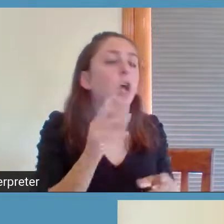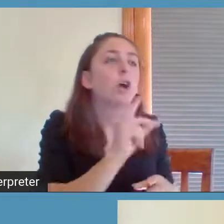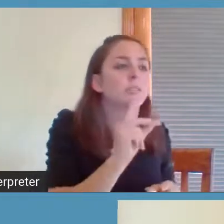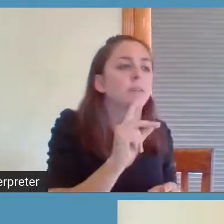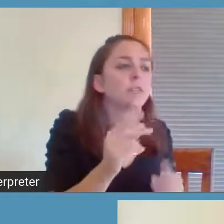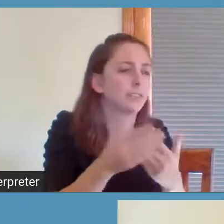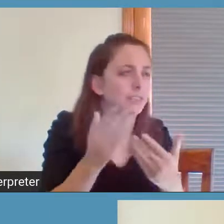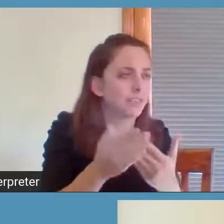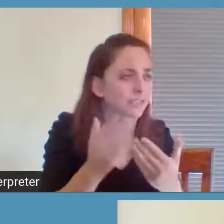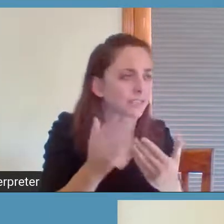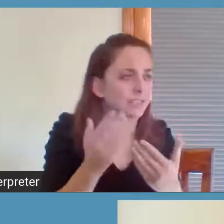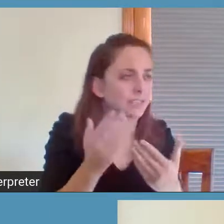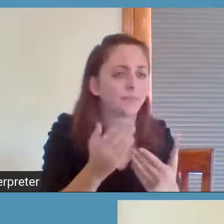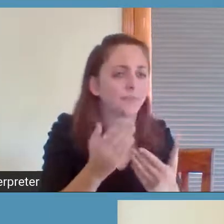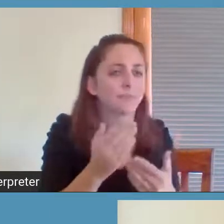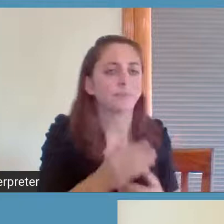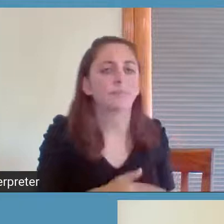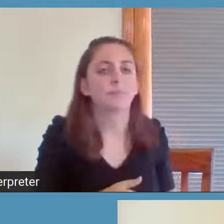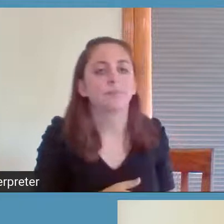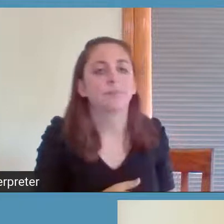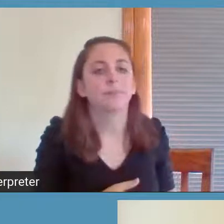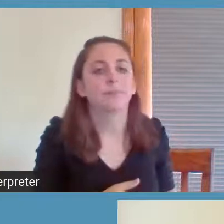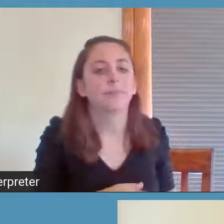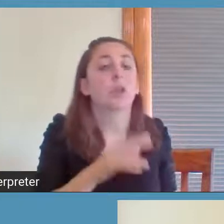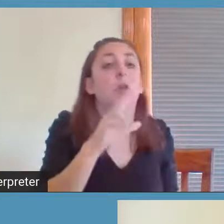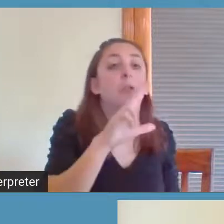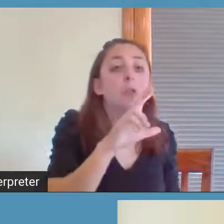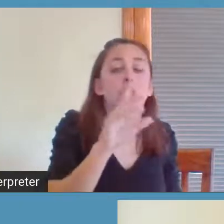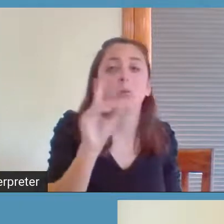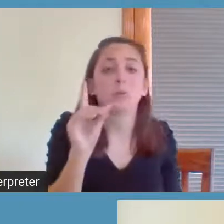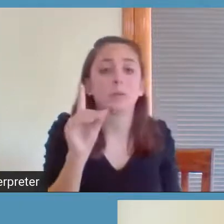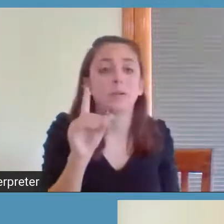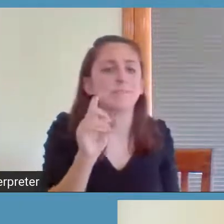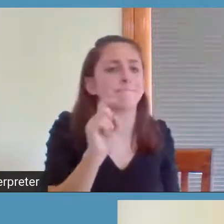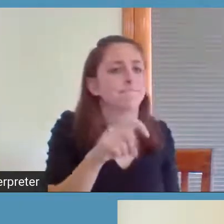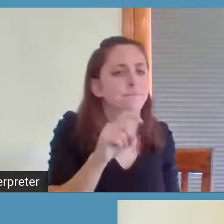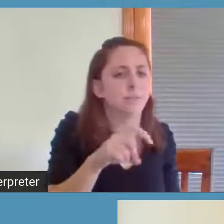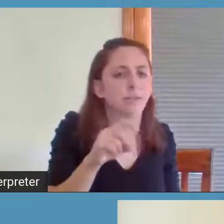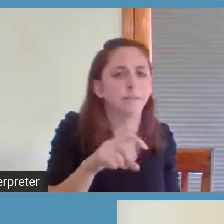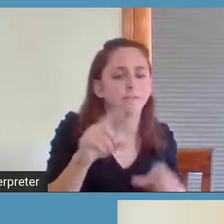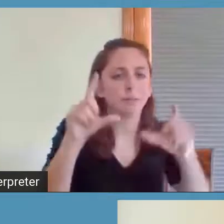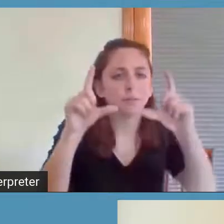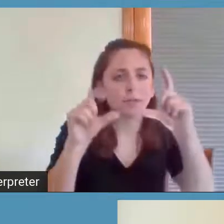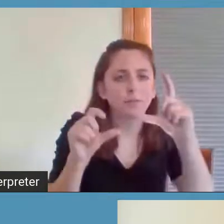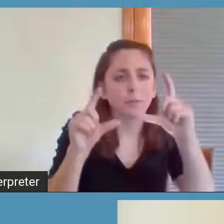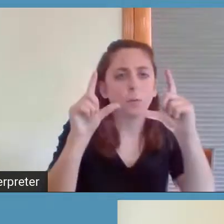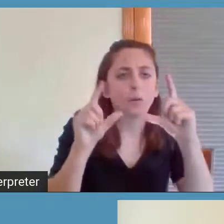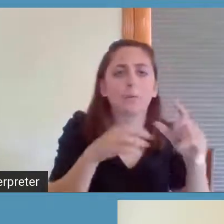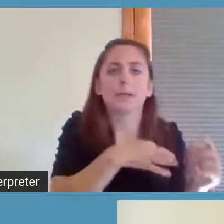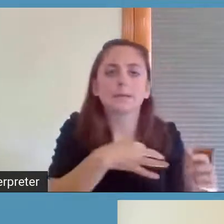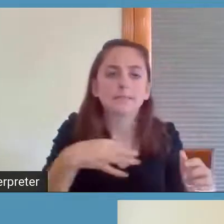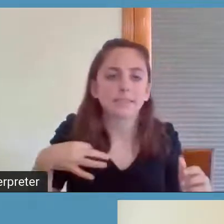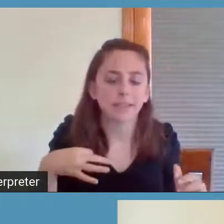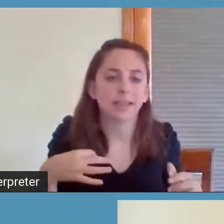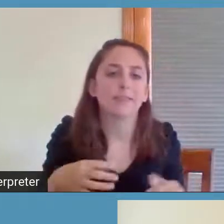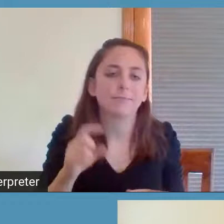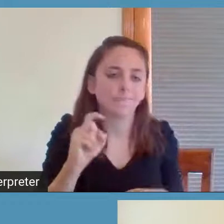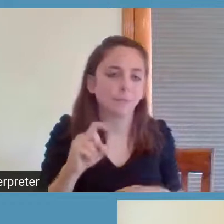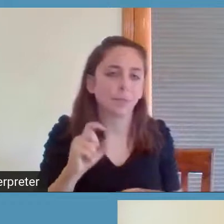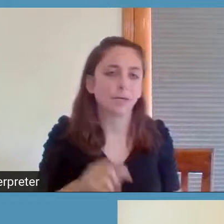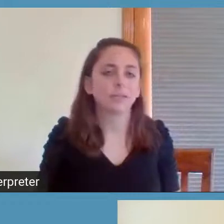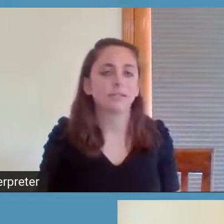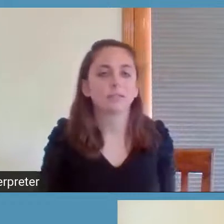No, it all had to be done. Like the 3D works had to be photographed by the in-house staff. You know, there